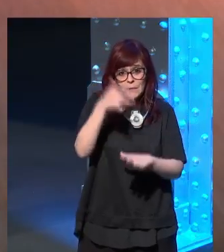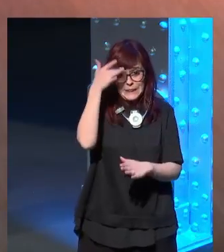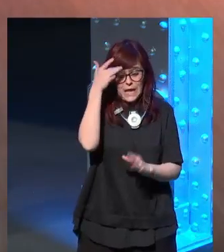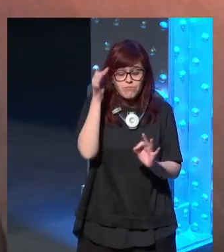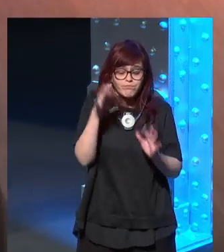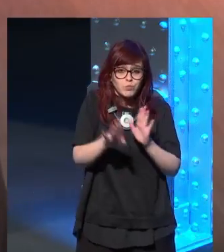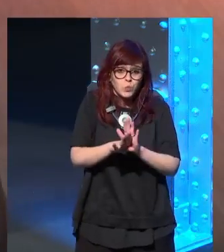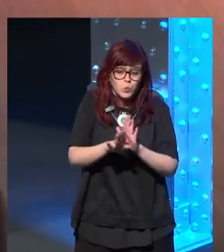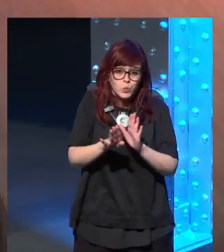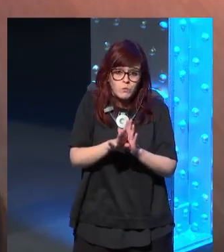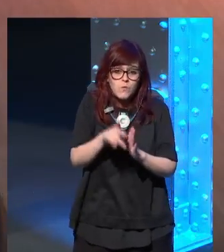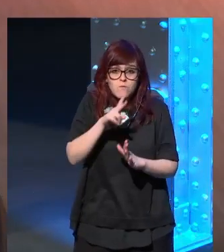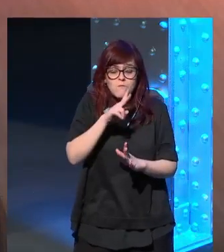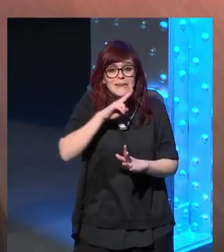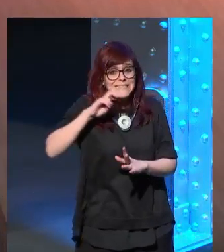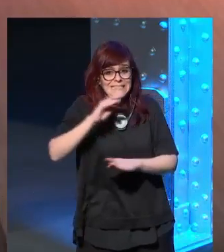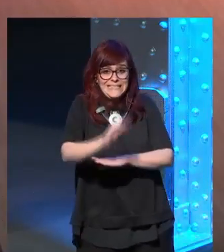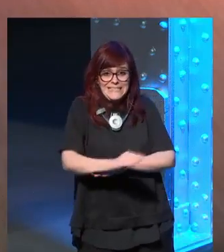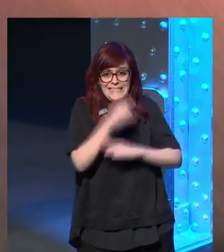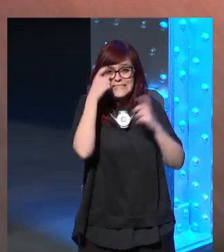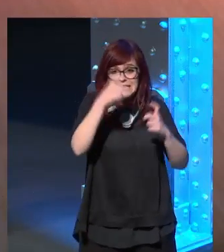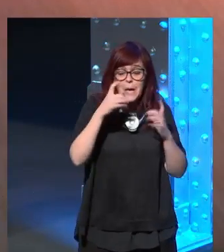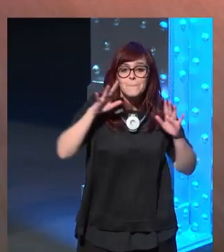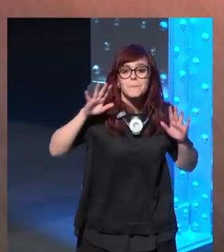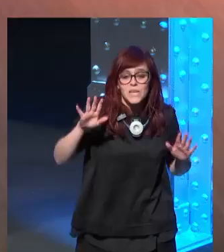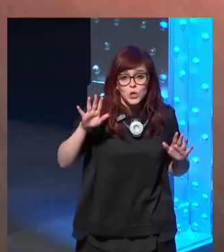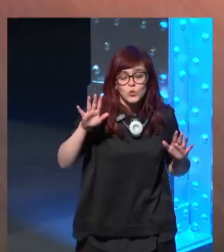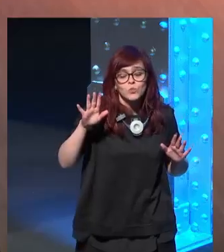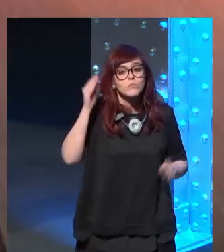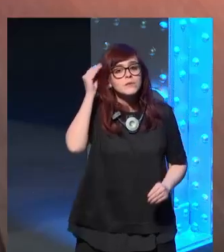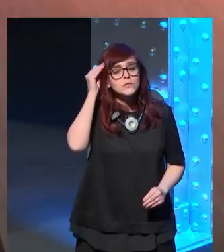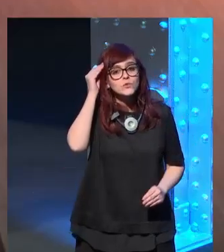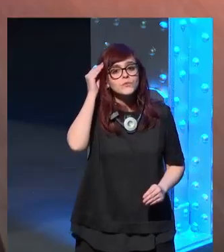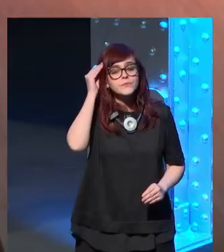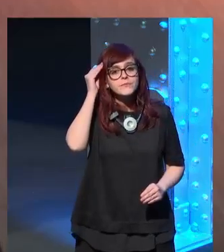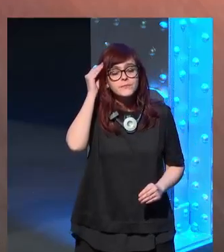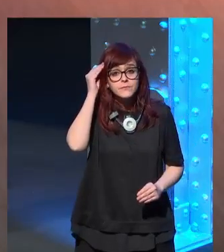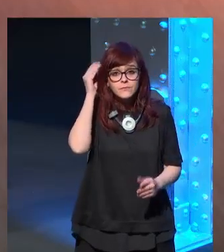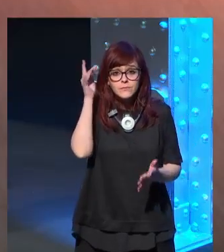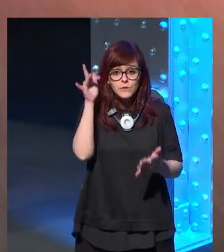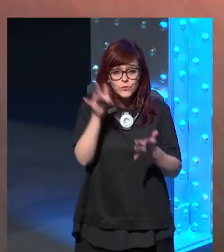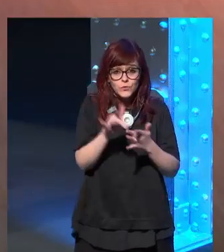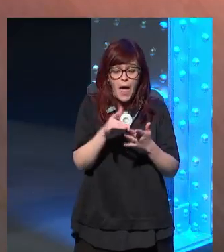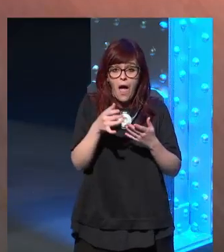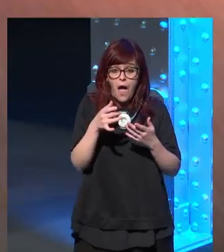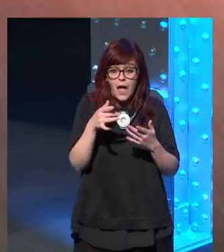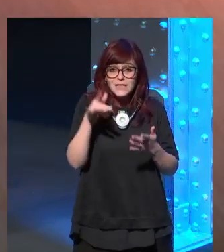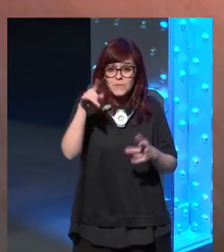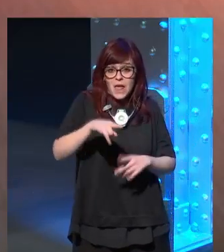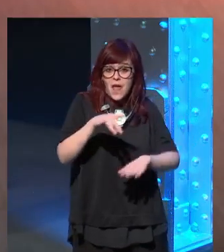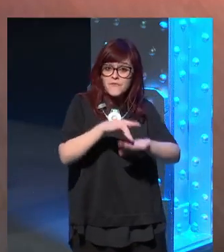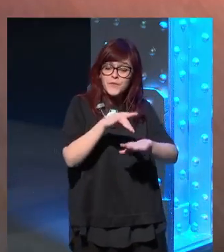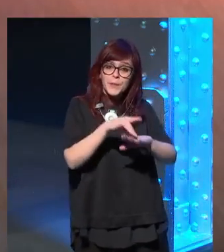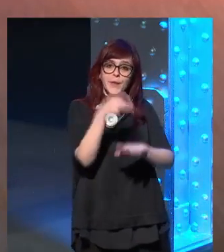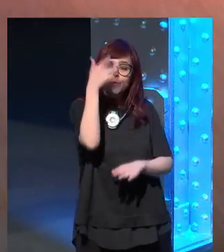but clearly mental disorder also is something we probably have to live with to a certain extent. I mean, there are genetic